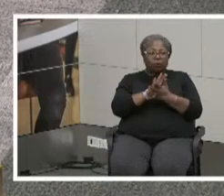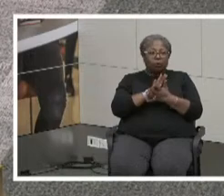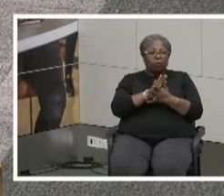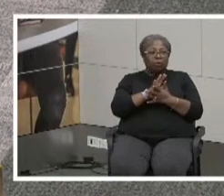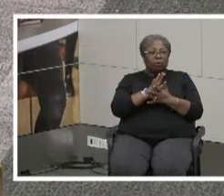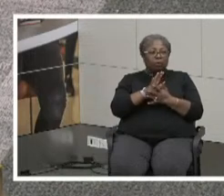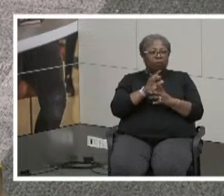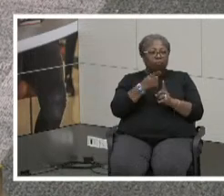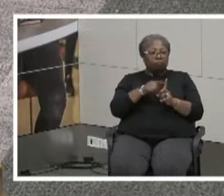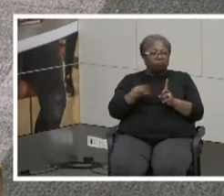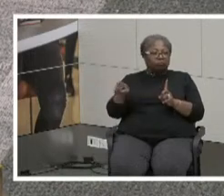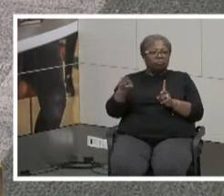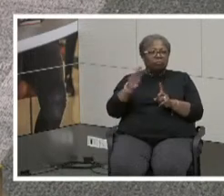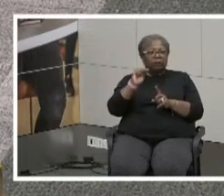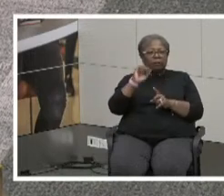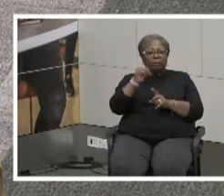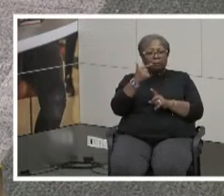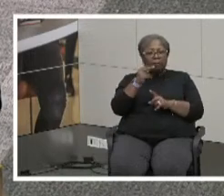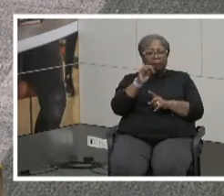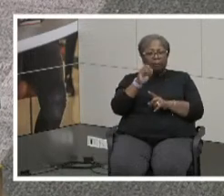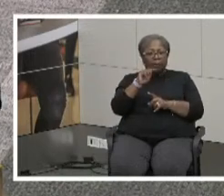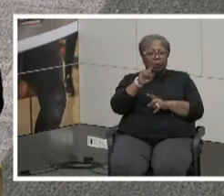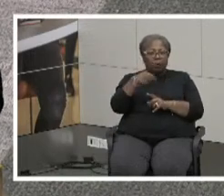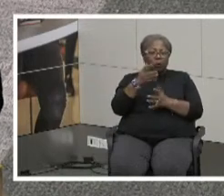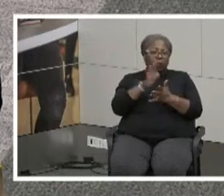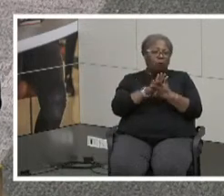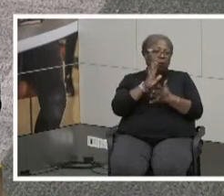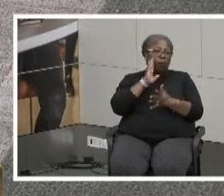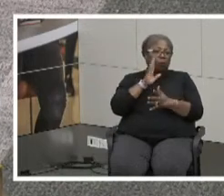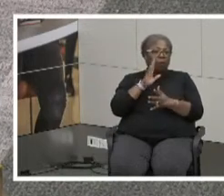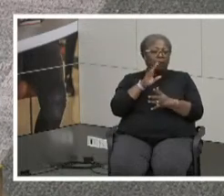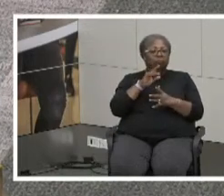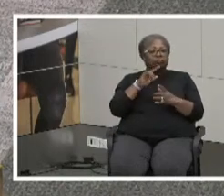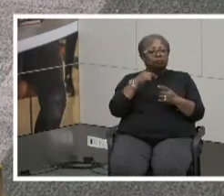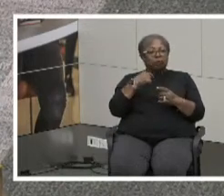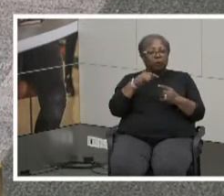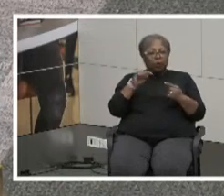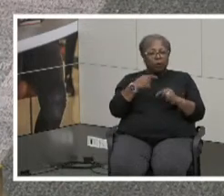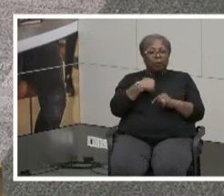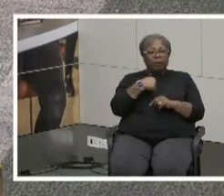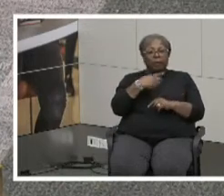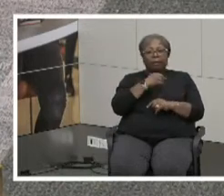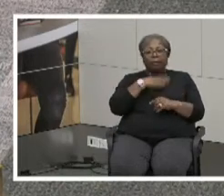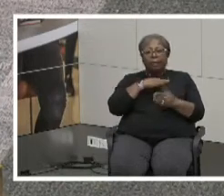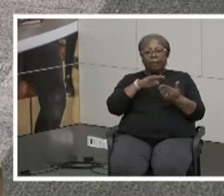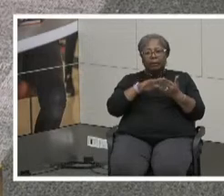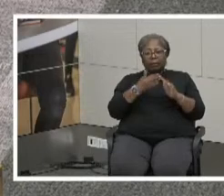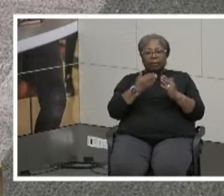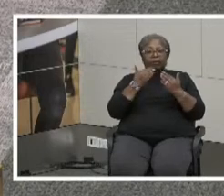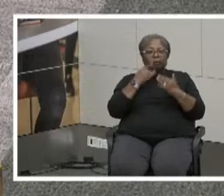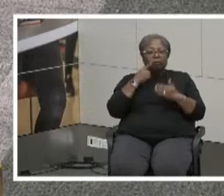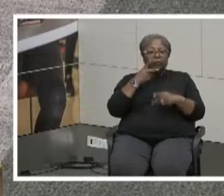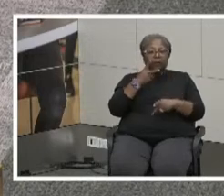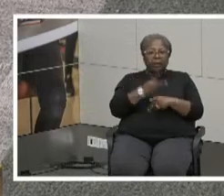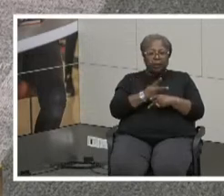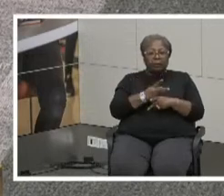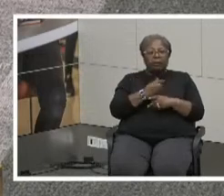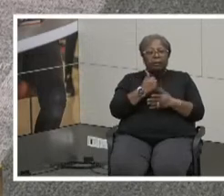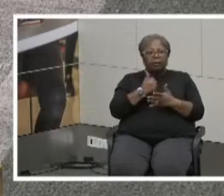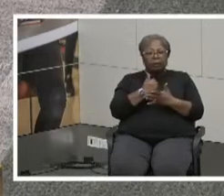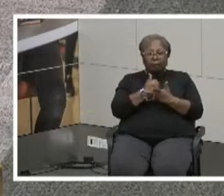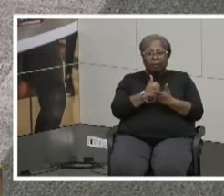converting Morton into a Magneton school will directly affect me and my neighbors I thank you for keeping and helping